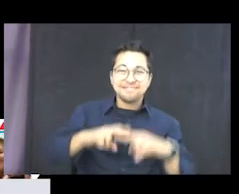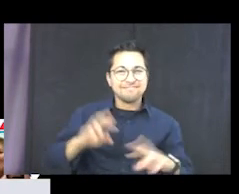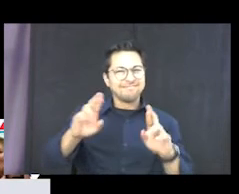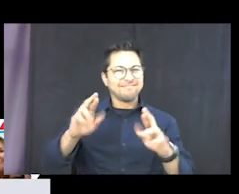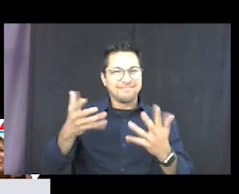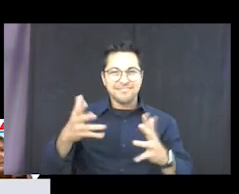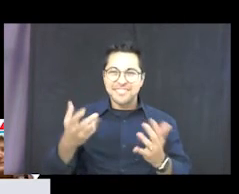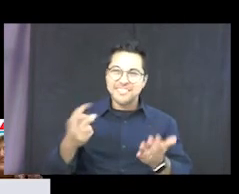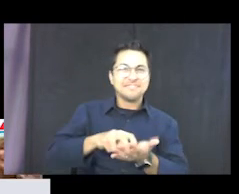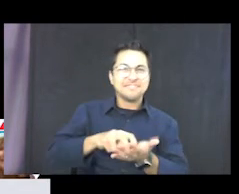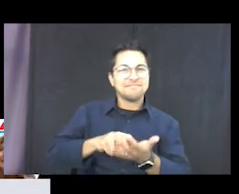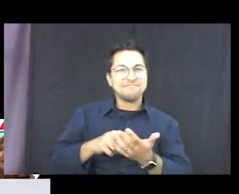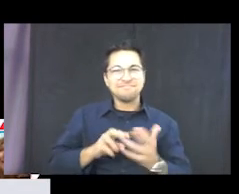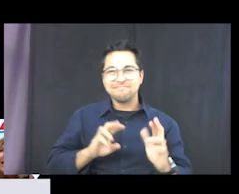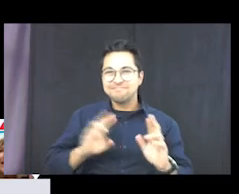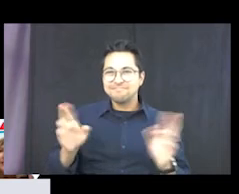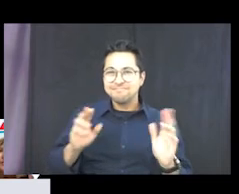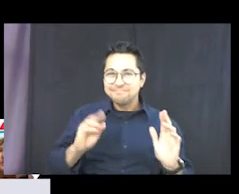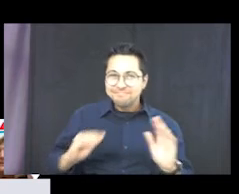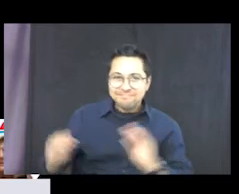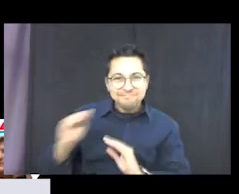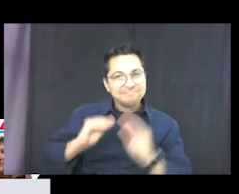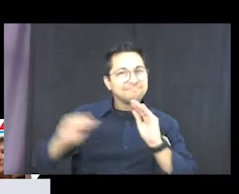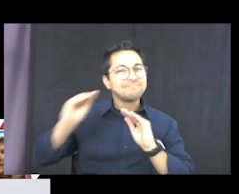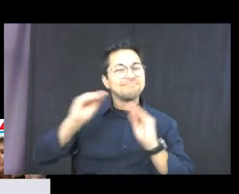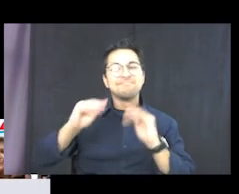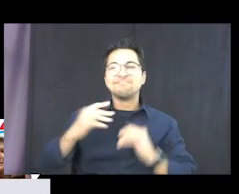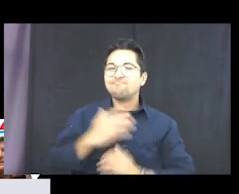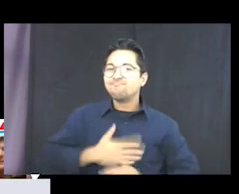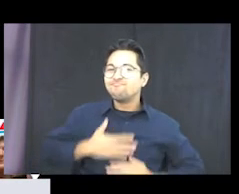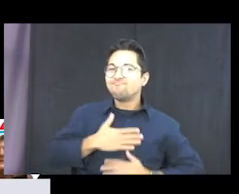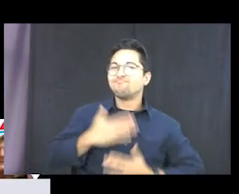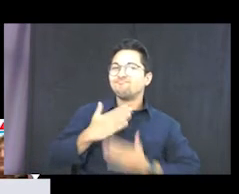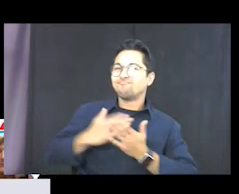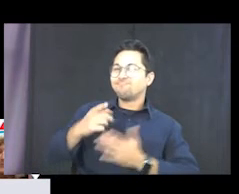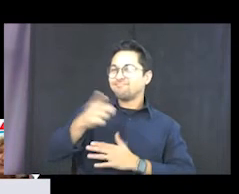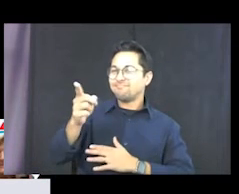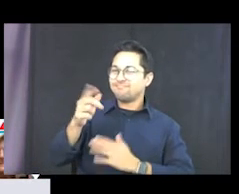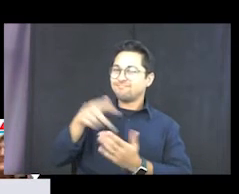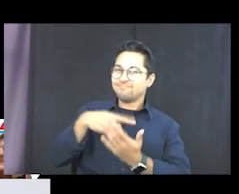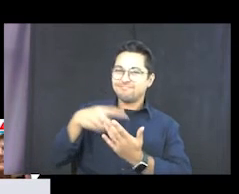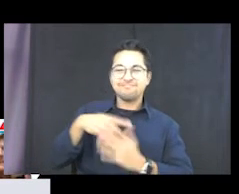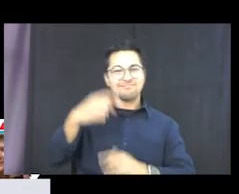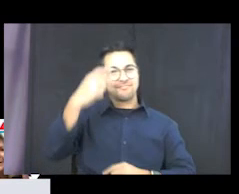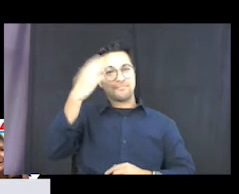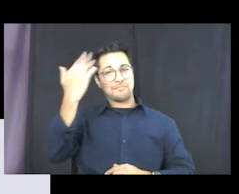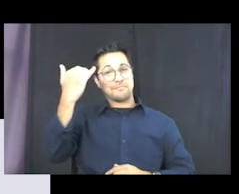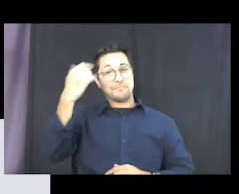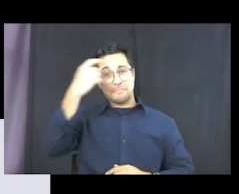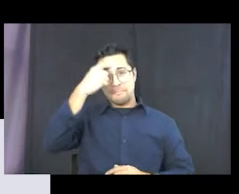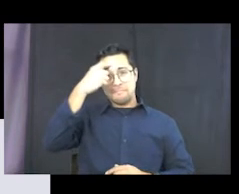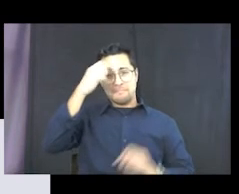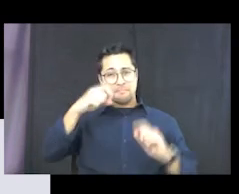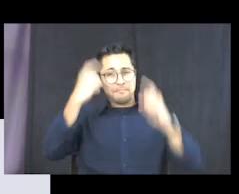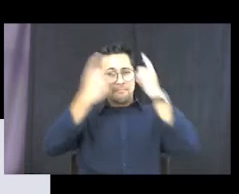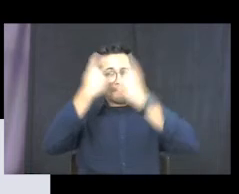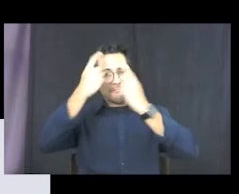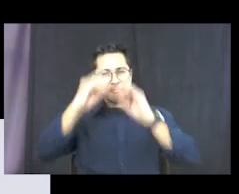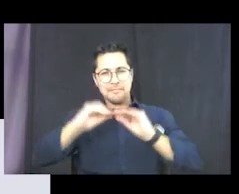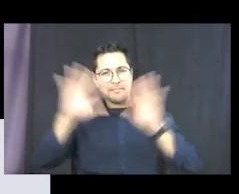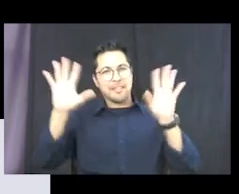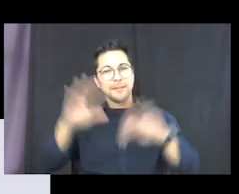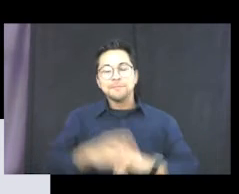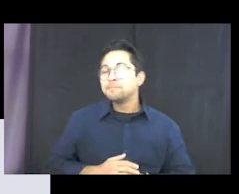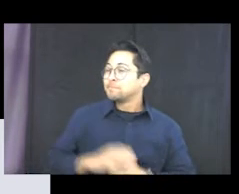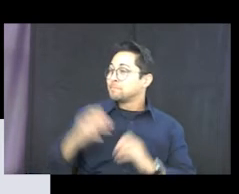us up and moving and at least enjoying some of that movement a little bit so our brains can think of. Okay, we are